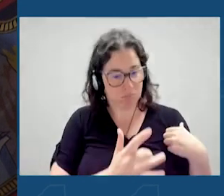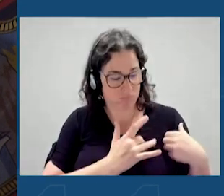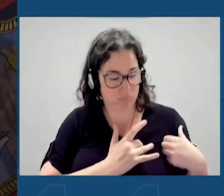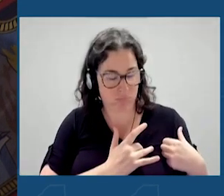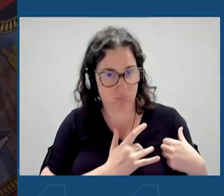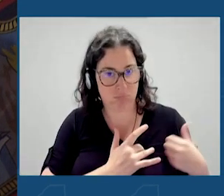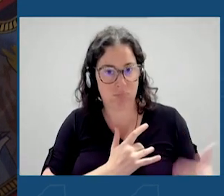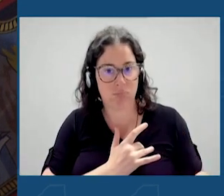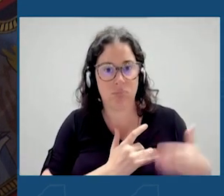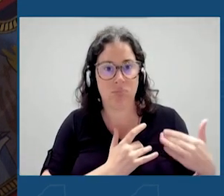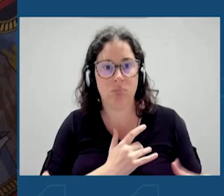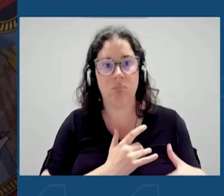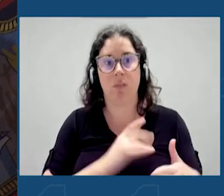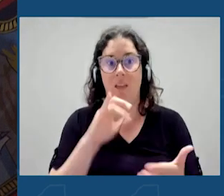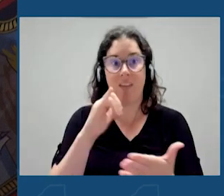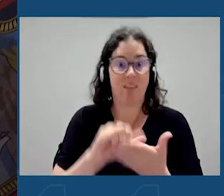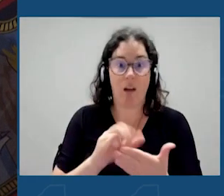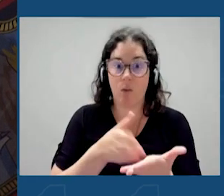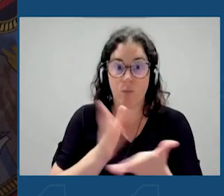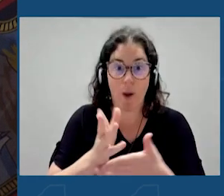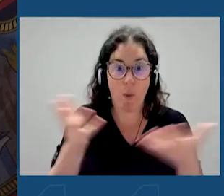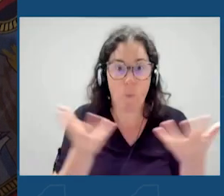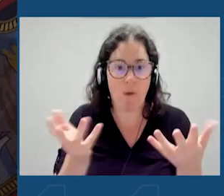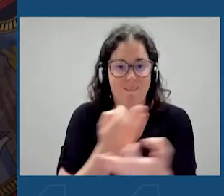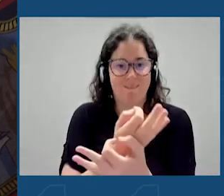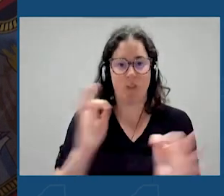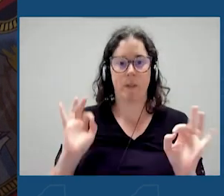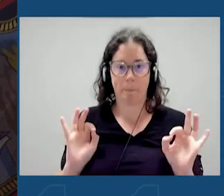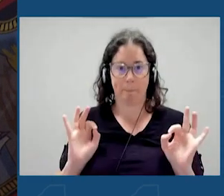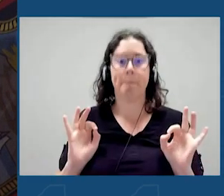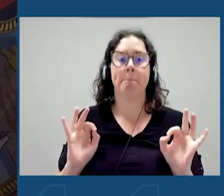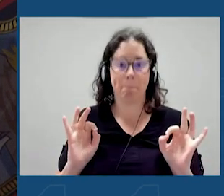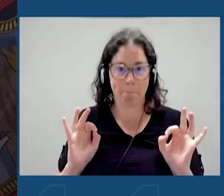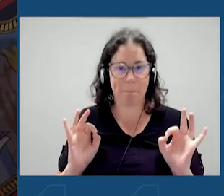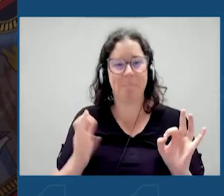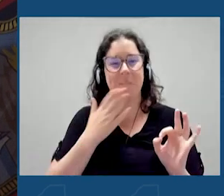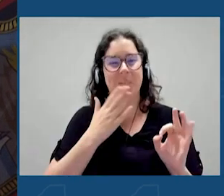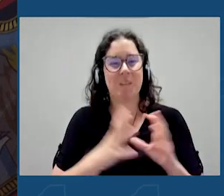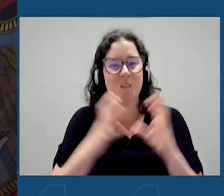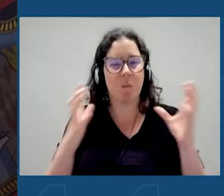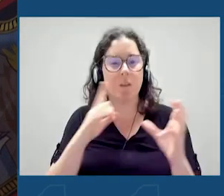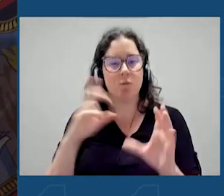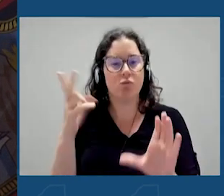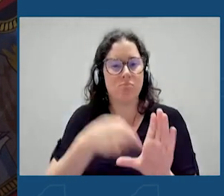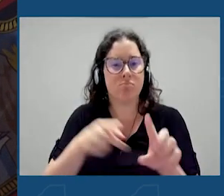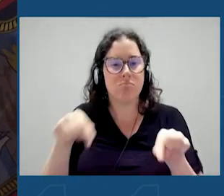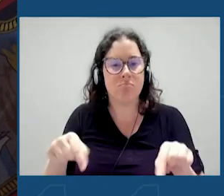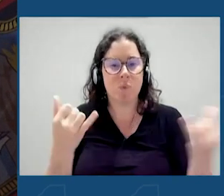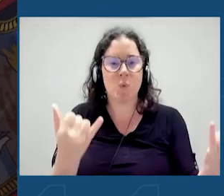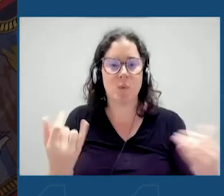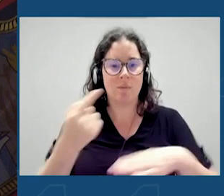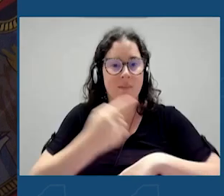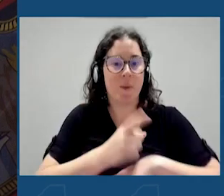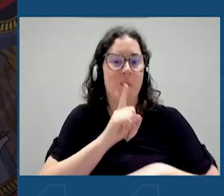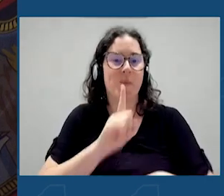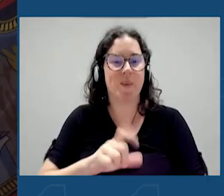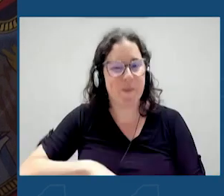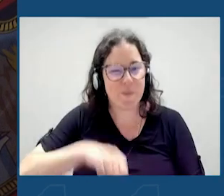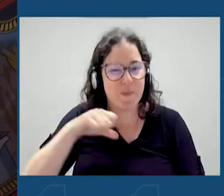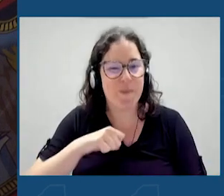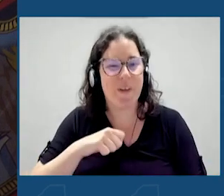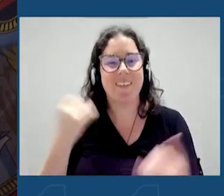Yorkers, and that is the right to freedom. Thank you very much for joining us here today. I'm really proud to bring